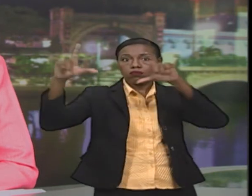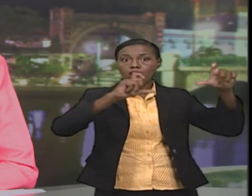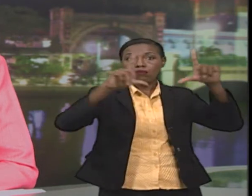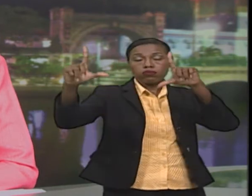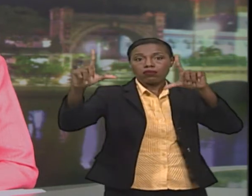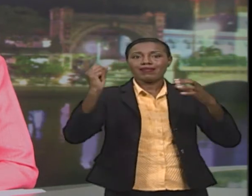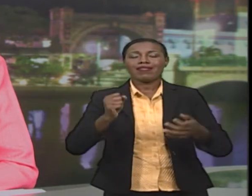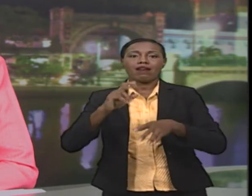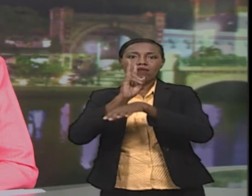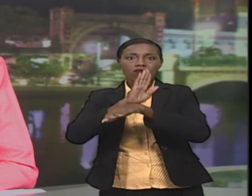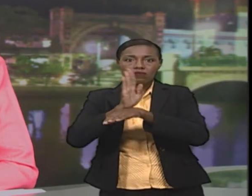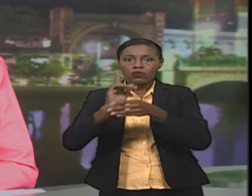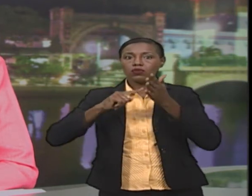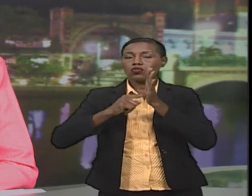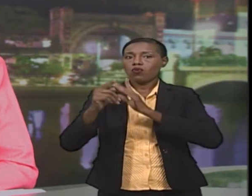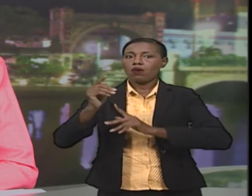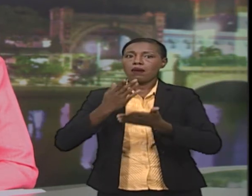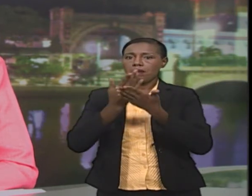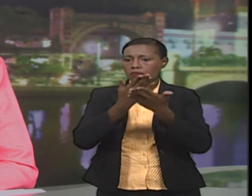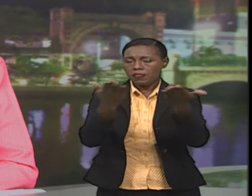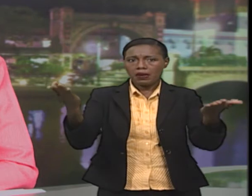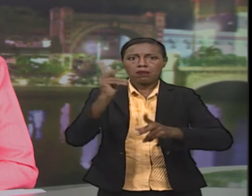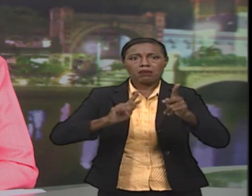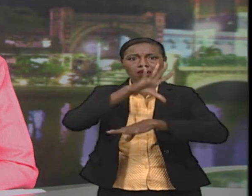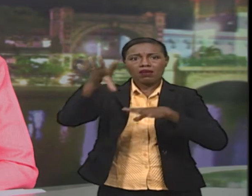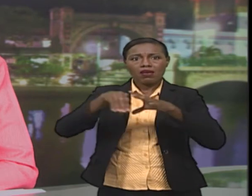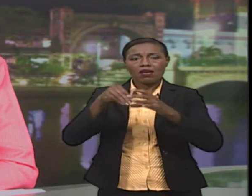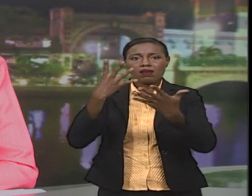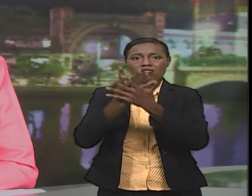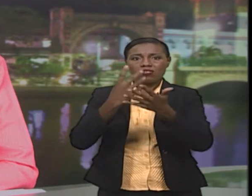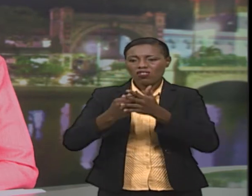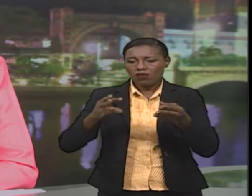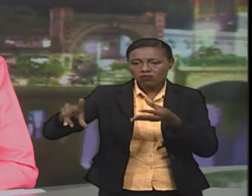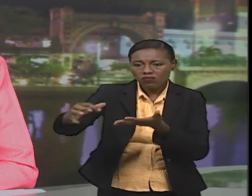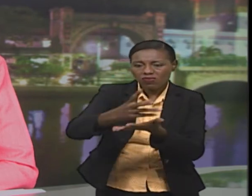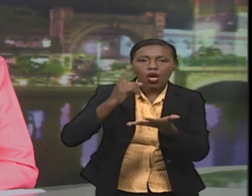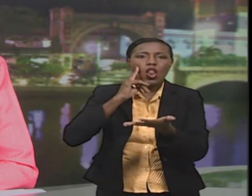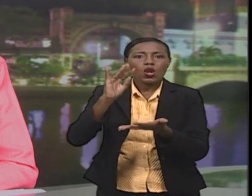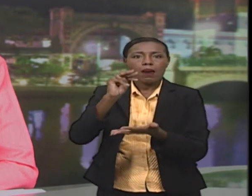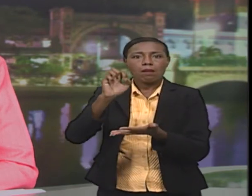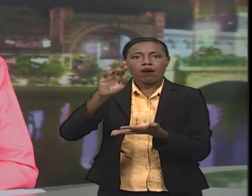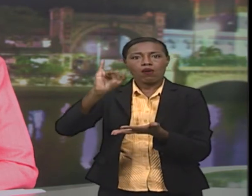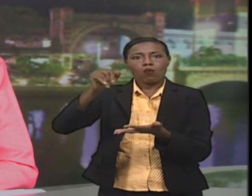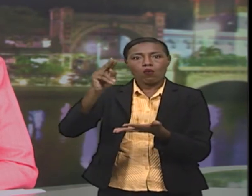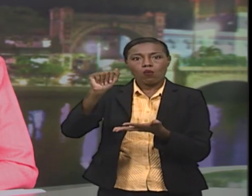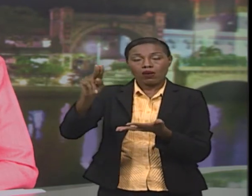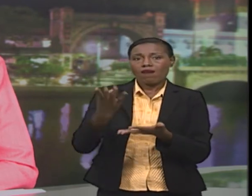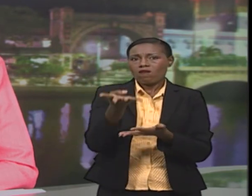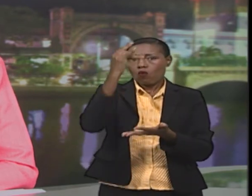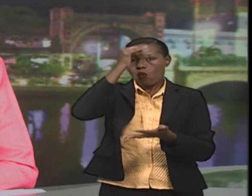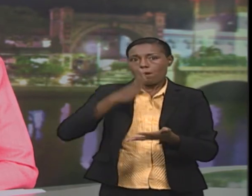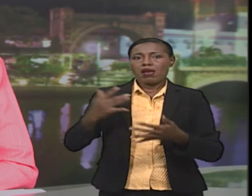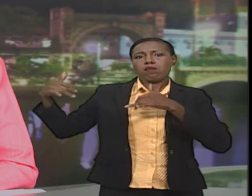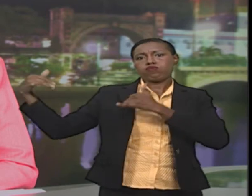video released last week showed inmates preparing a substance that appears to be marijuana and 4 men inside a cell partying. We